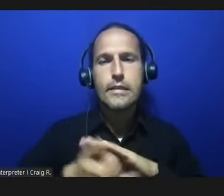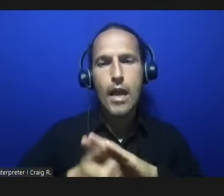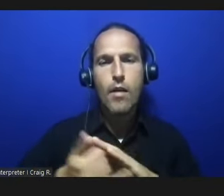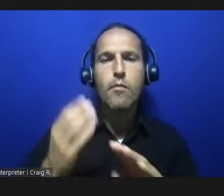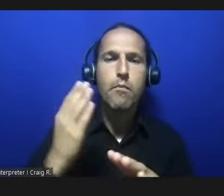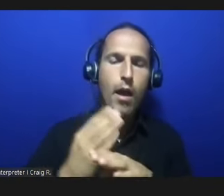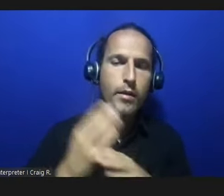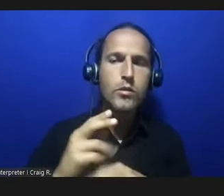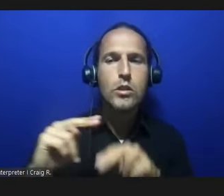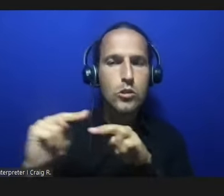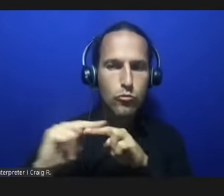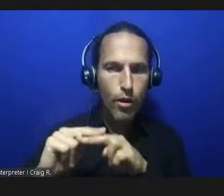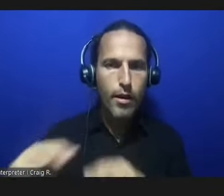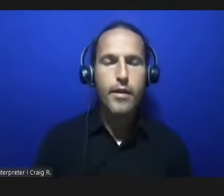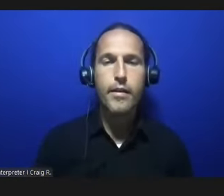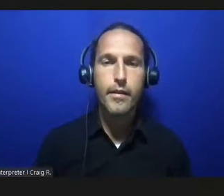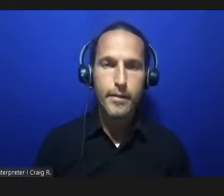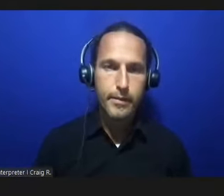and rail.